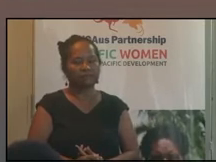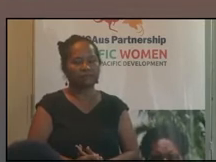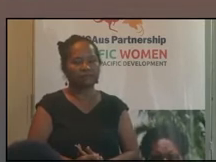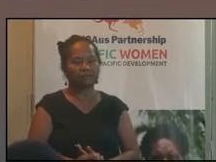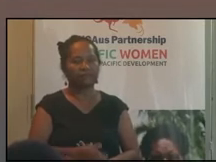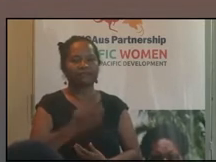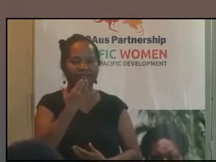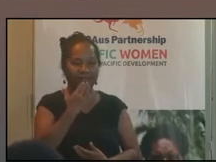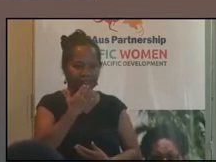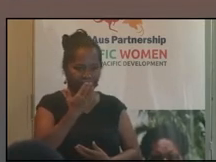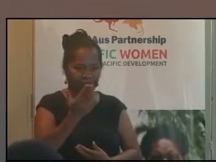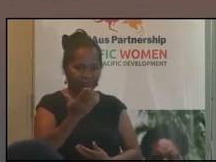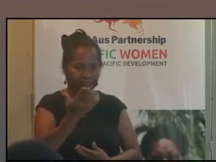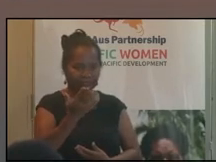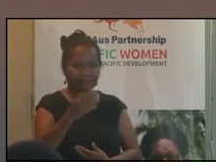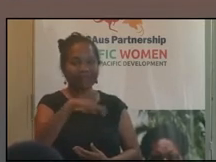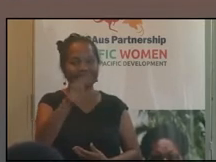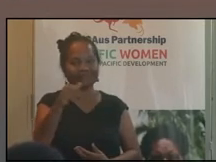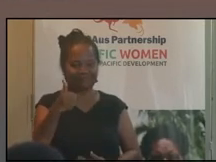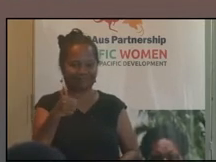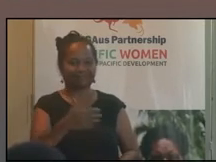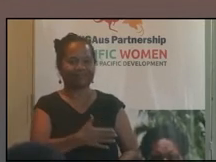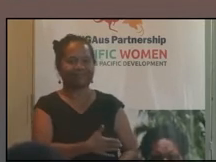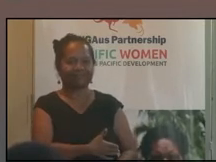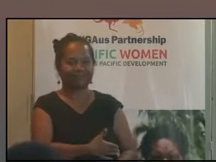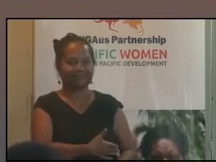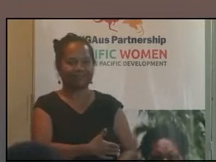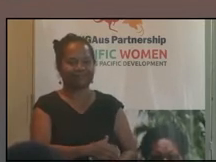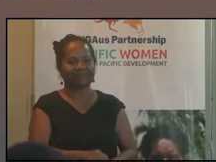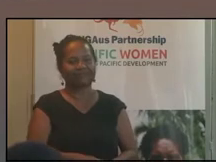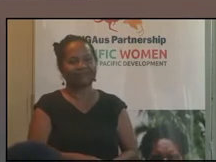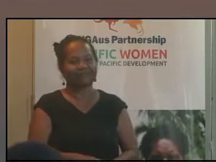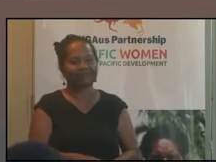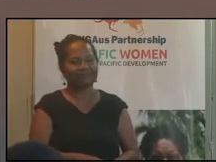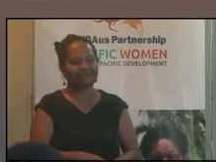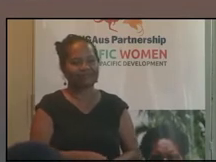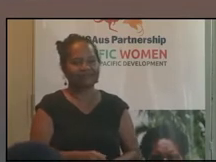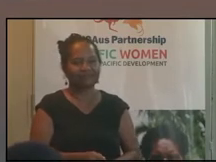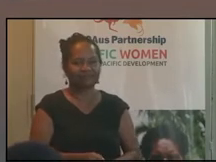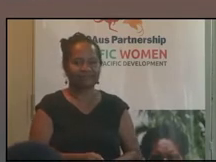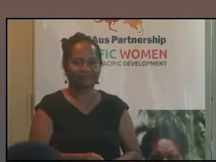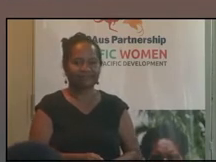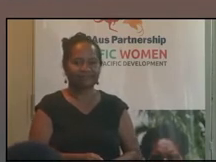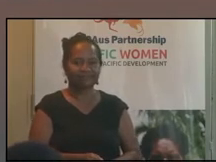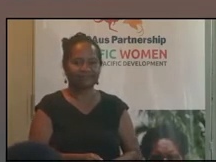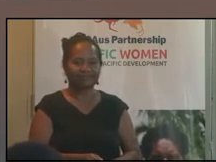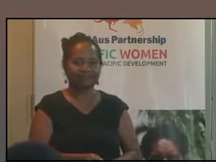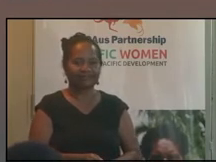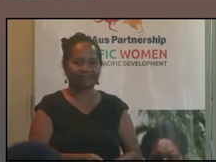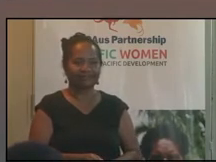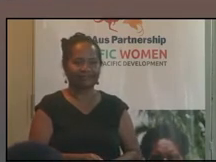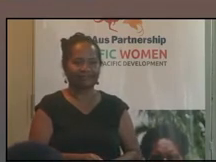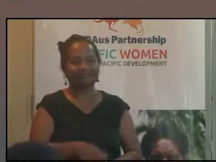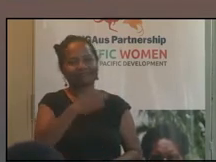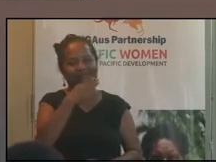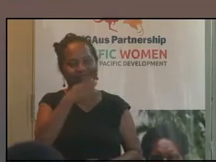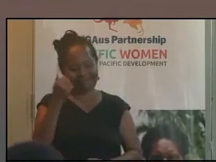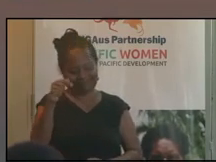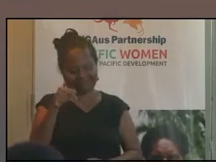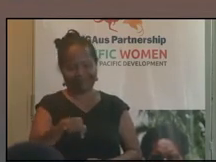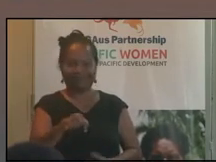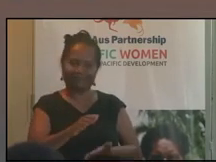Thank you. Everyone, good morning. Dulciana, it's a privilege to be here, and I'd like to